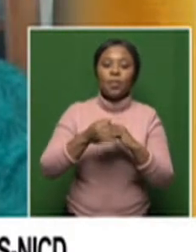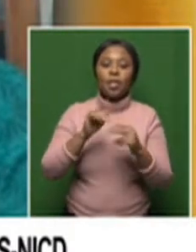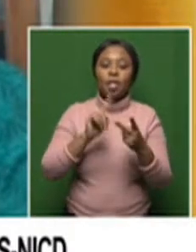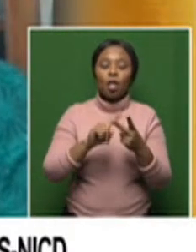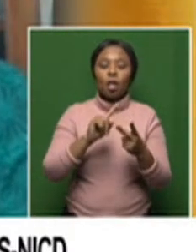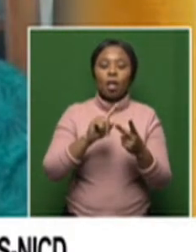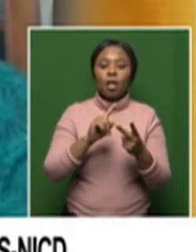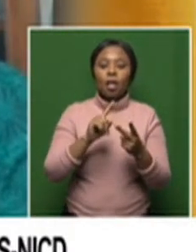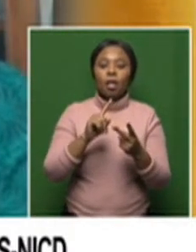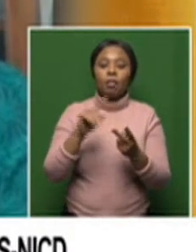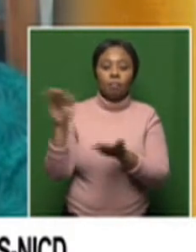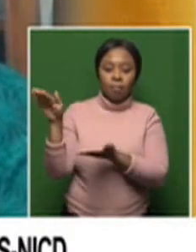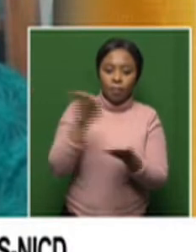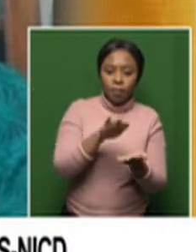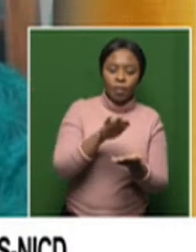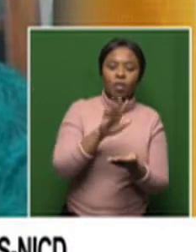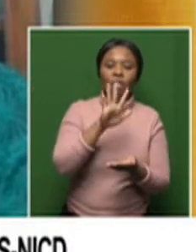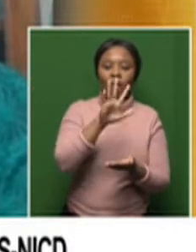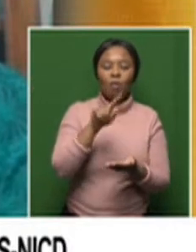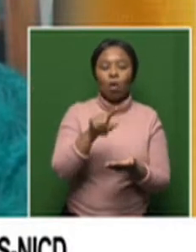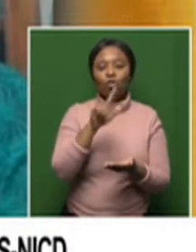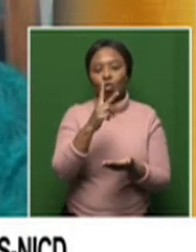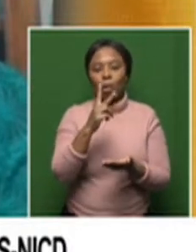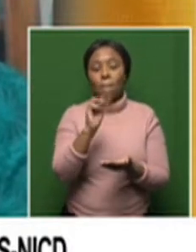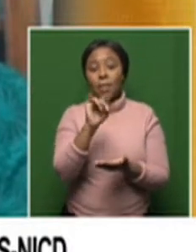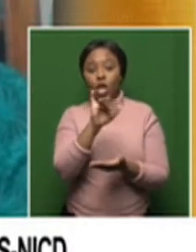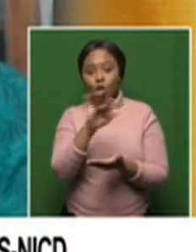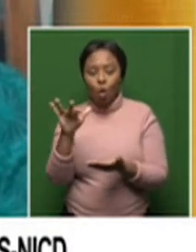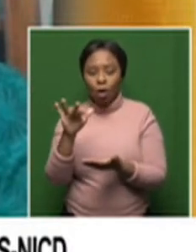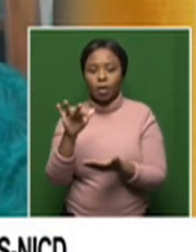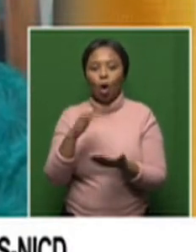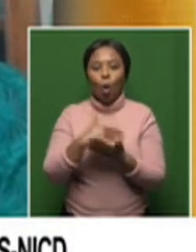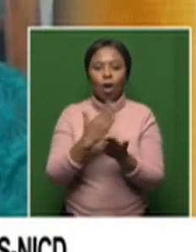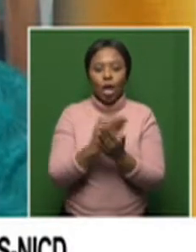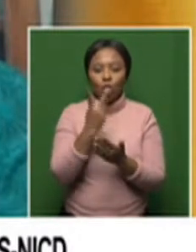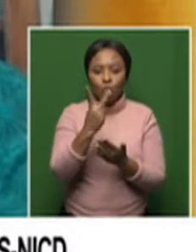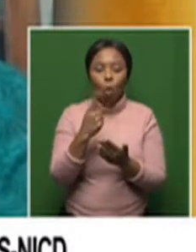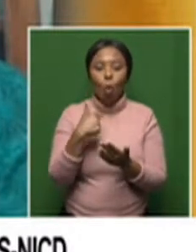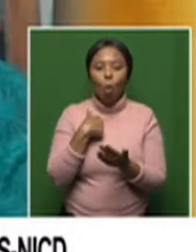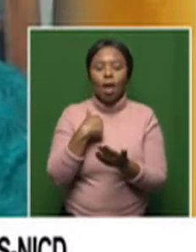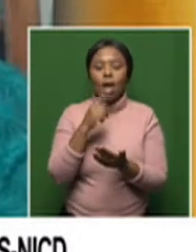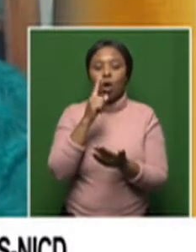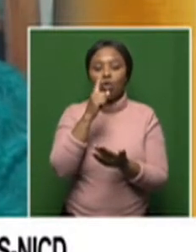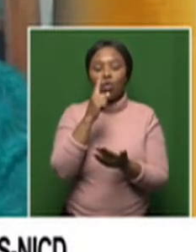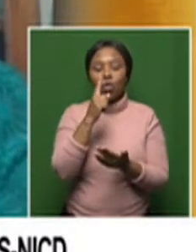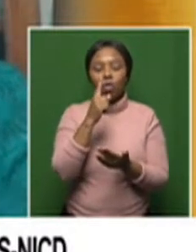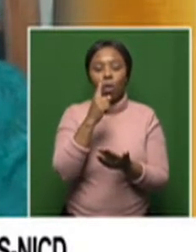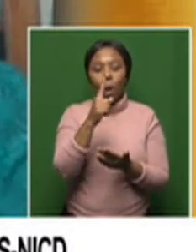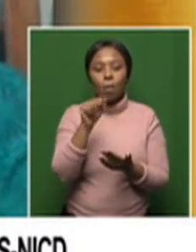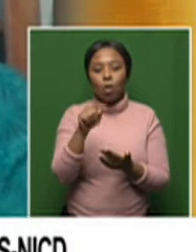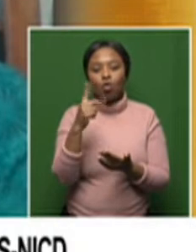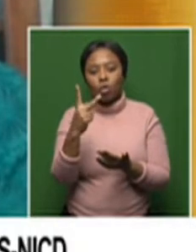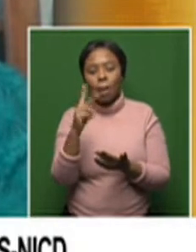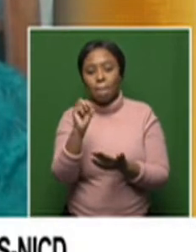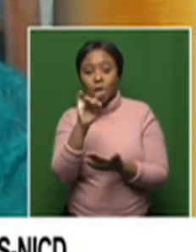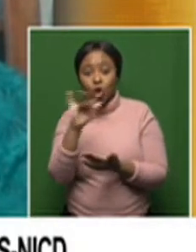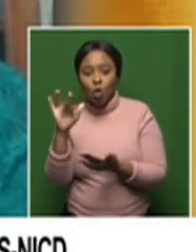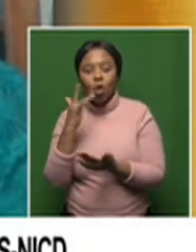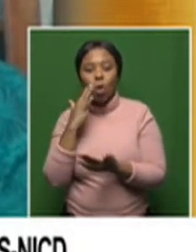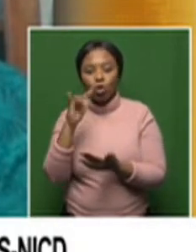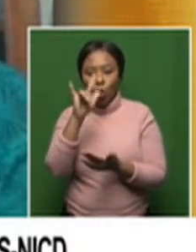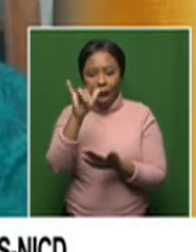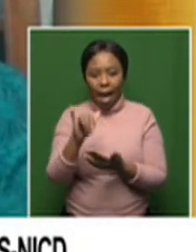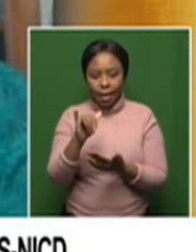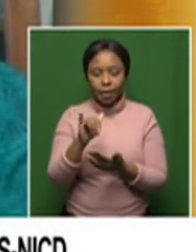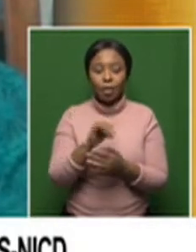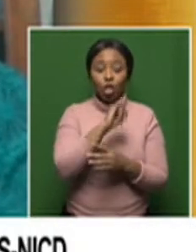million doses in quarter three, of which we are expecting nearly 2.1 million doses in July. Johnson &